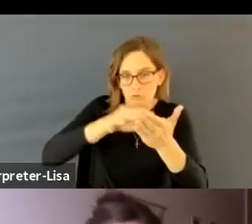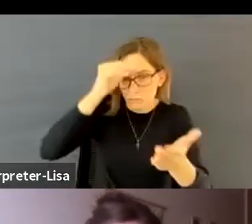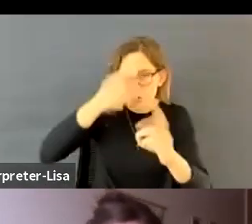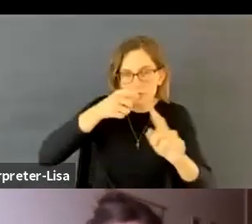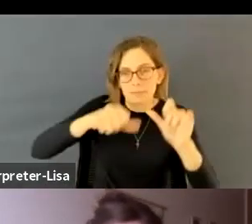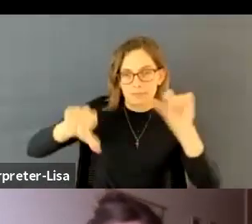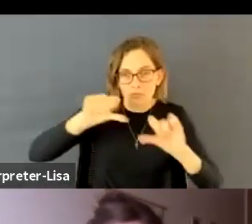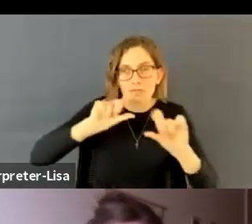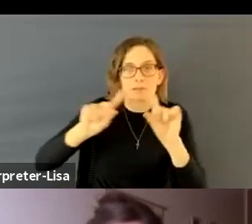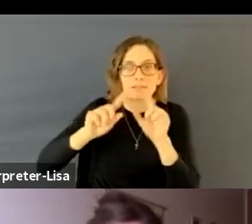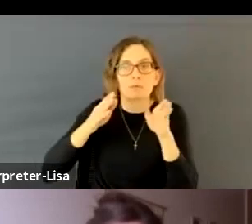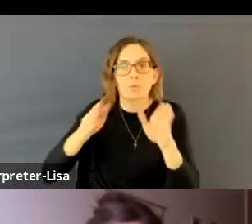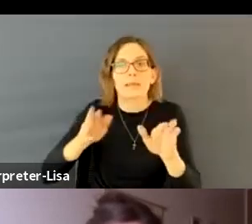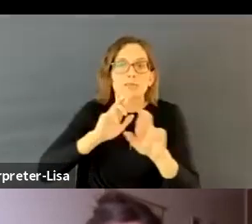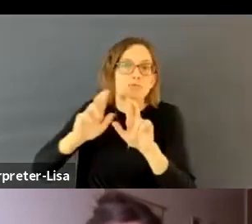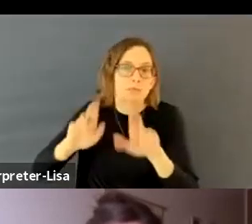another different ways of responding.